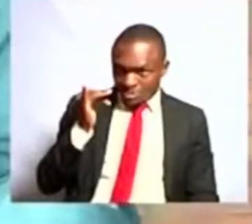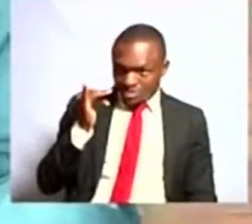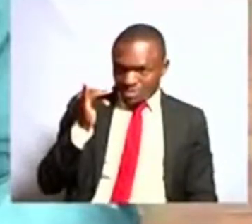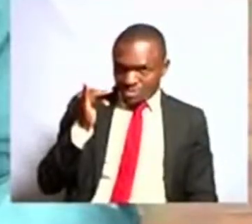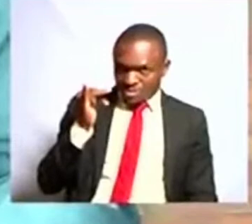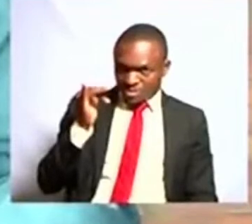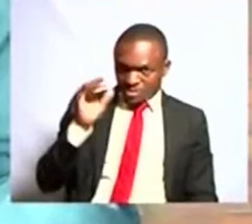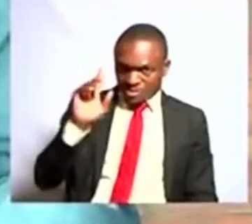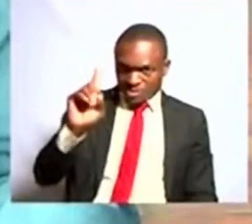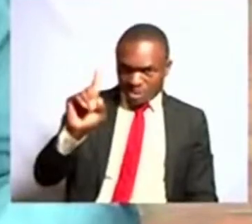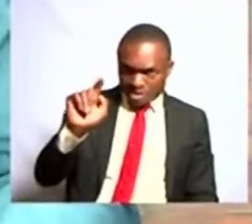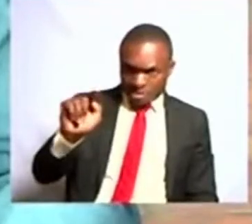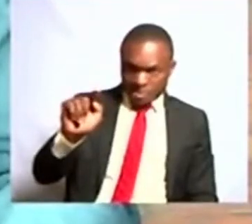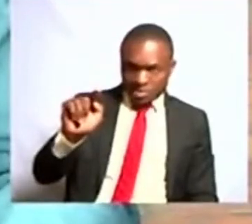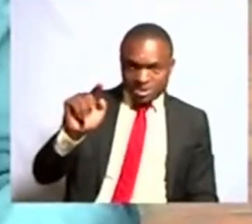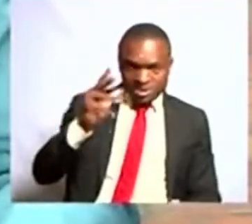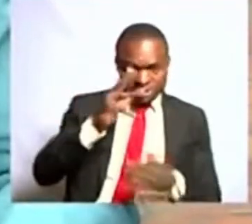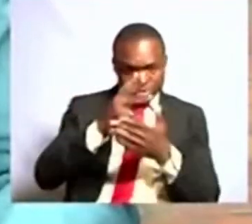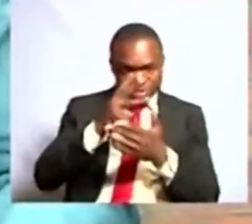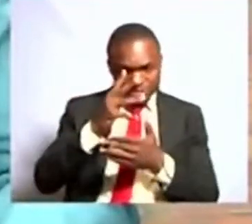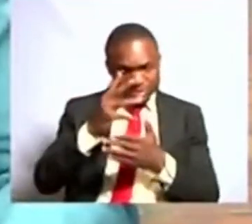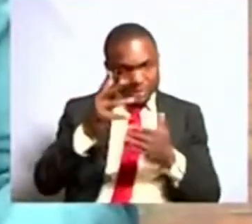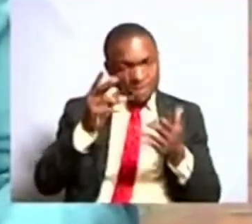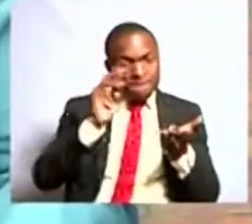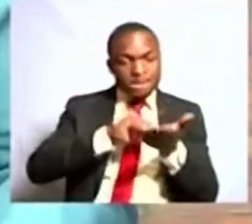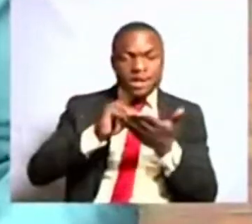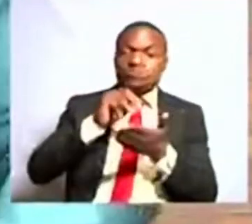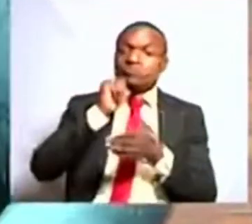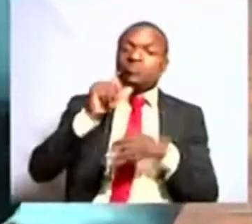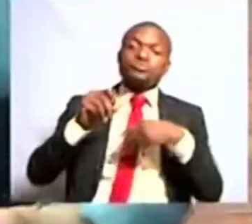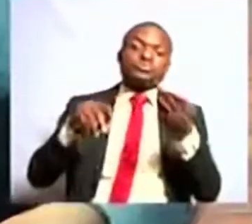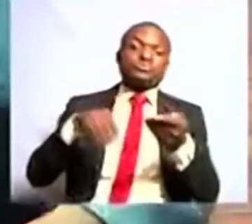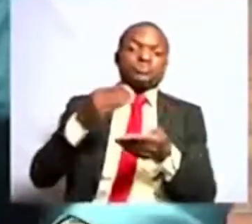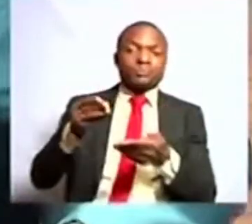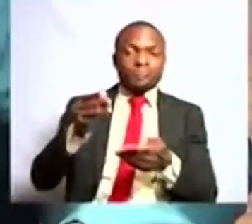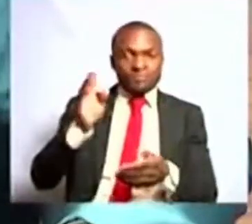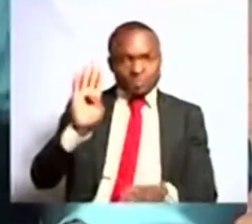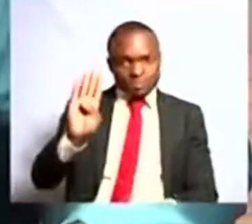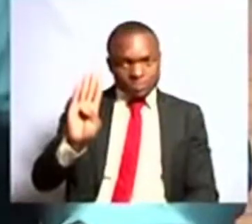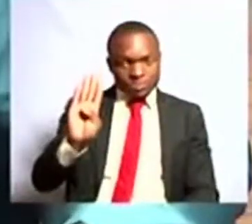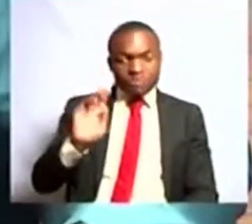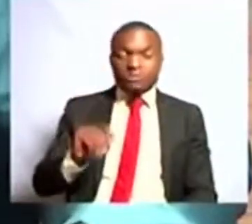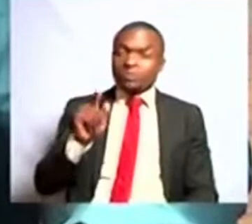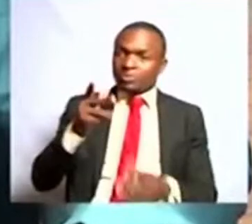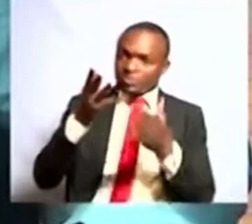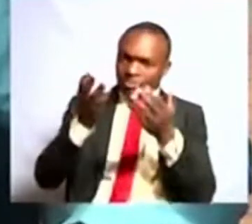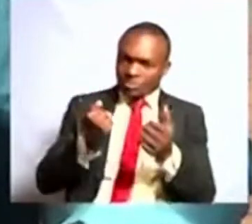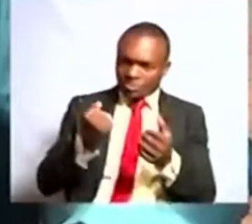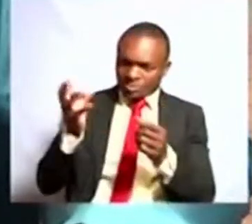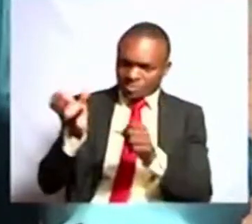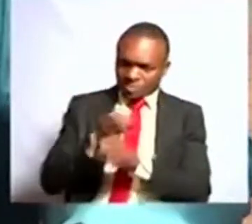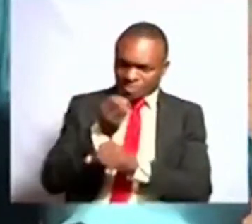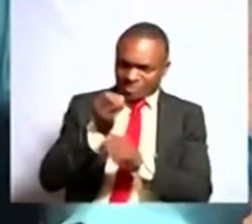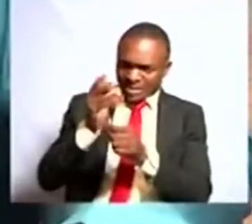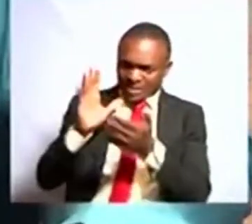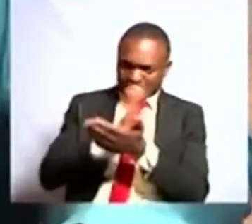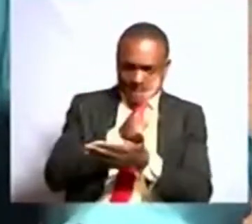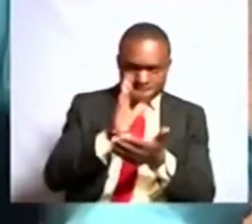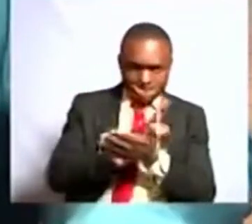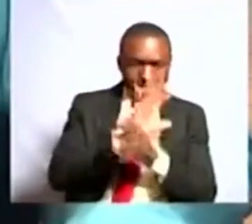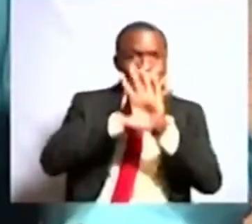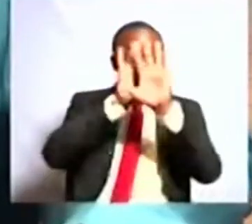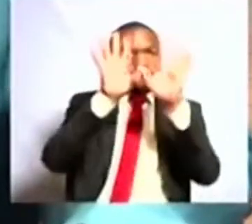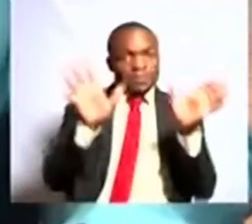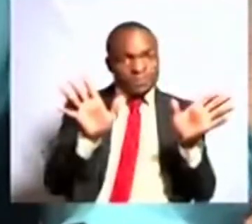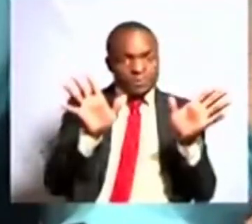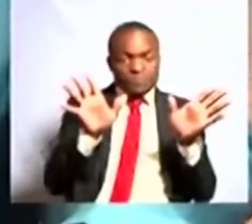why 1 point something million was not spent. And on B, Chair, I just want to get a quick clarification